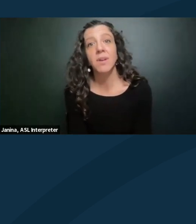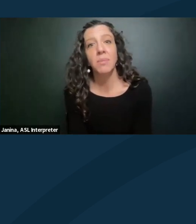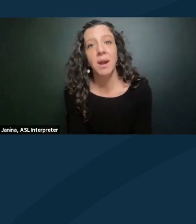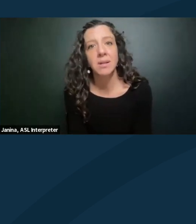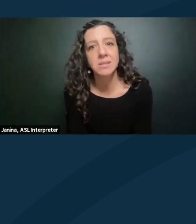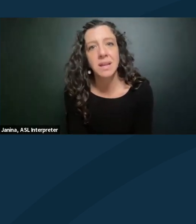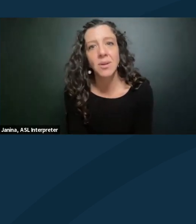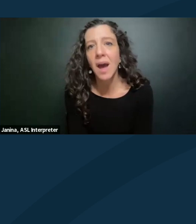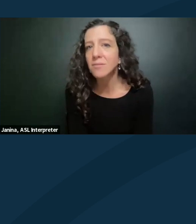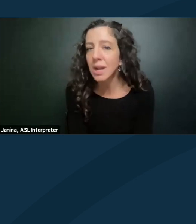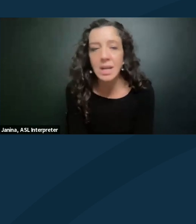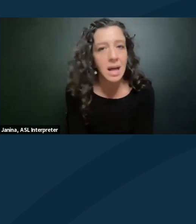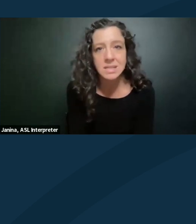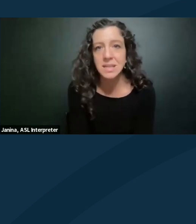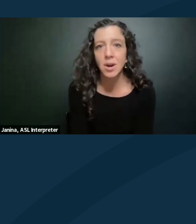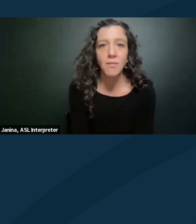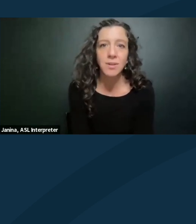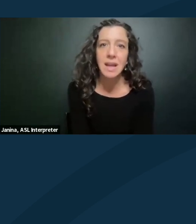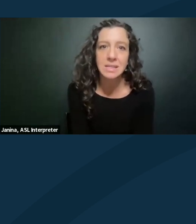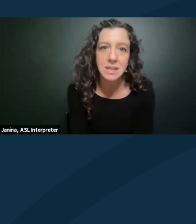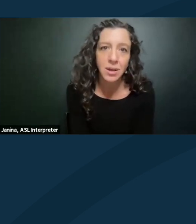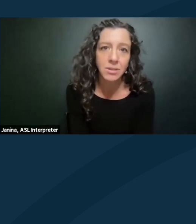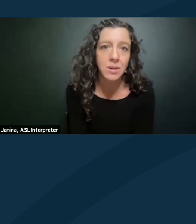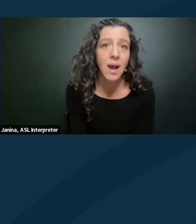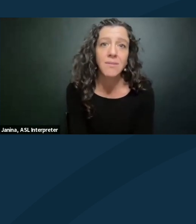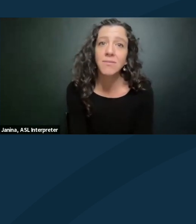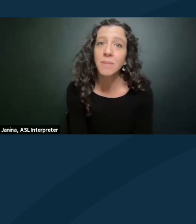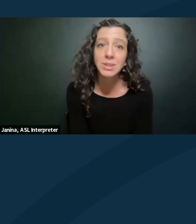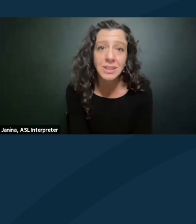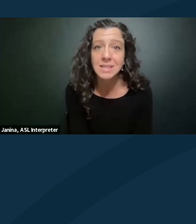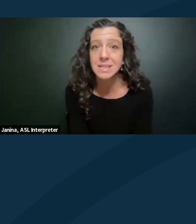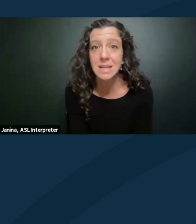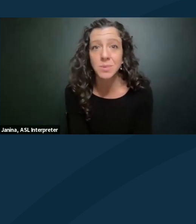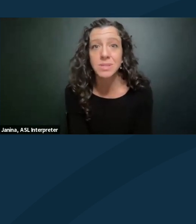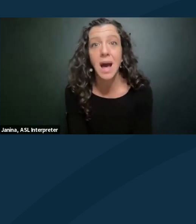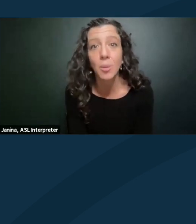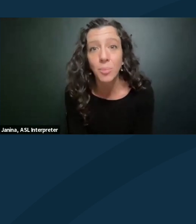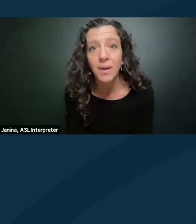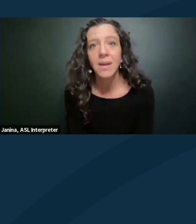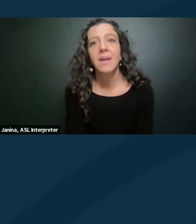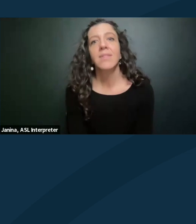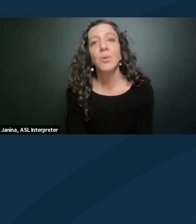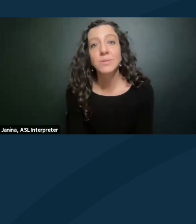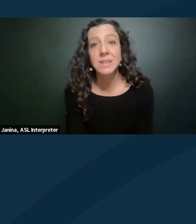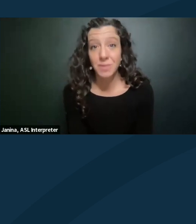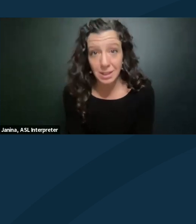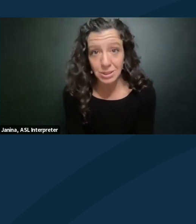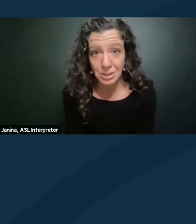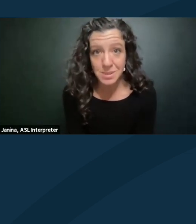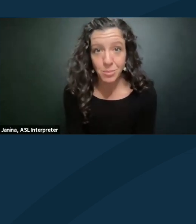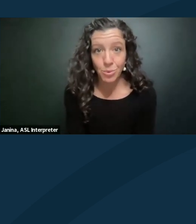deaf and hard of hearing parents. They don't have training classes that are offered in ASL. They don't have information that is accessible to help